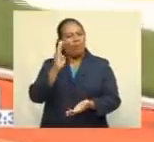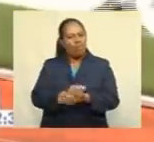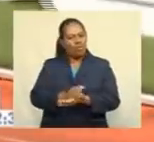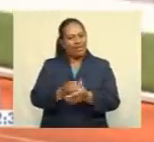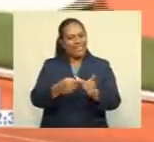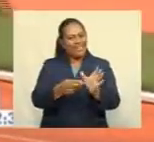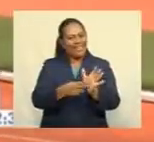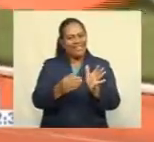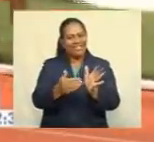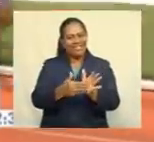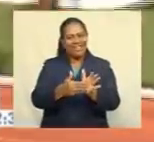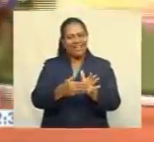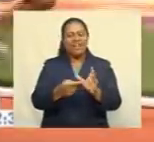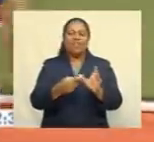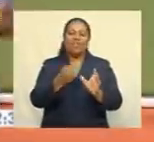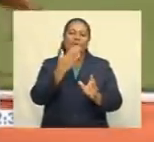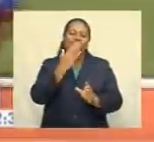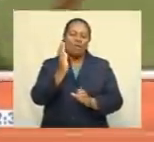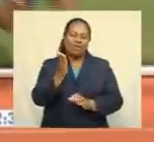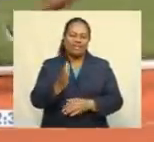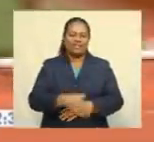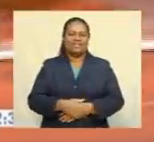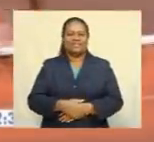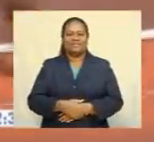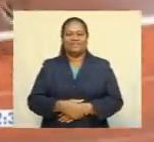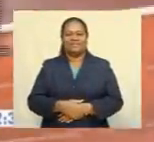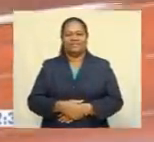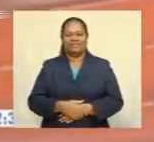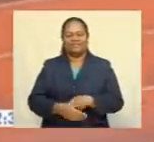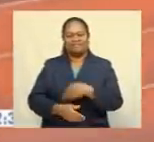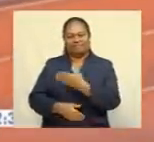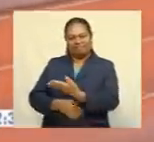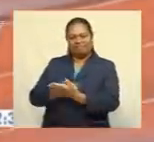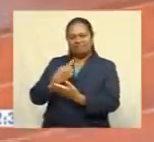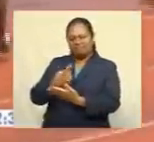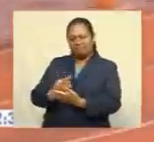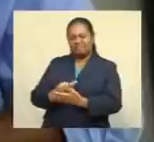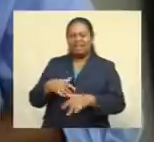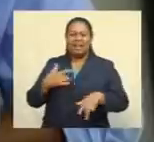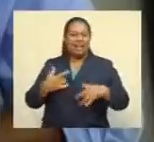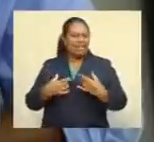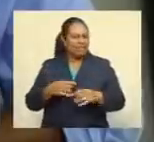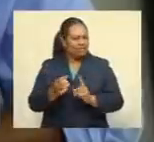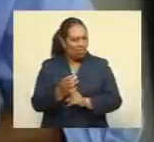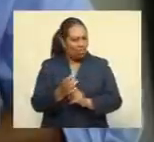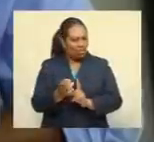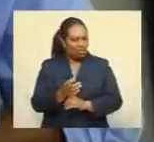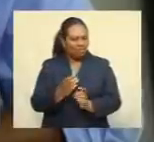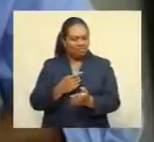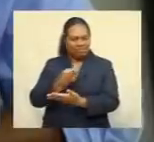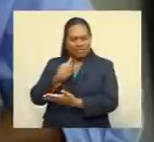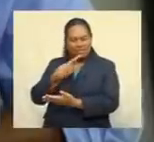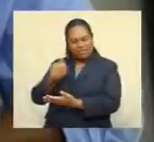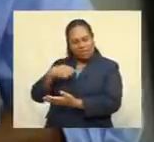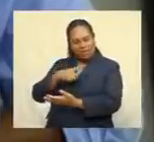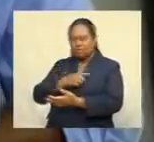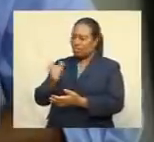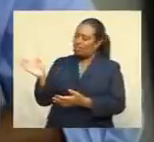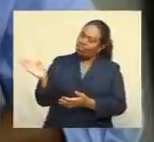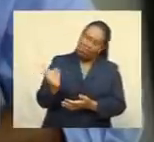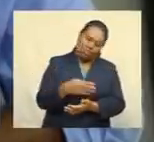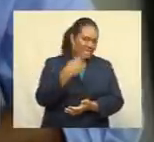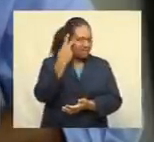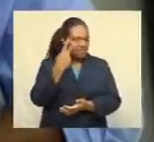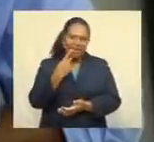Stadium for the August dates. When lives matters, that's all that matters. And I'm sure every single parent and athlete